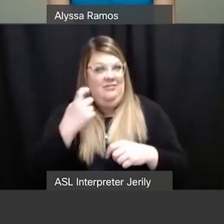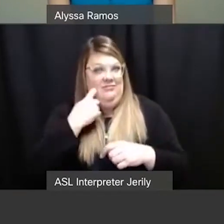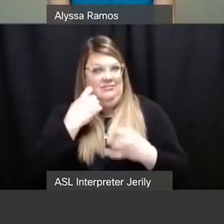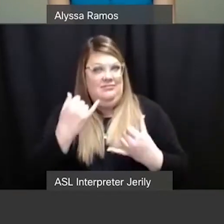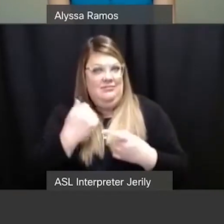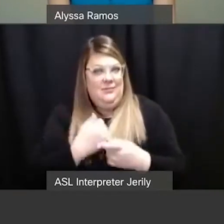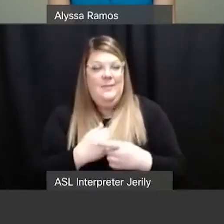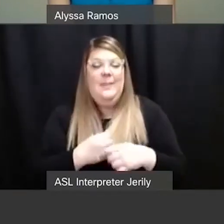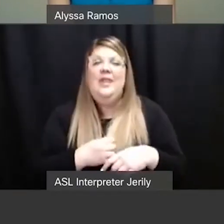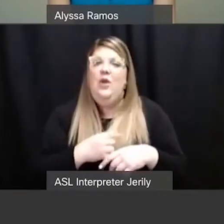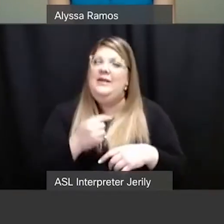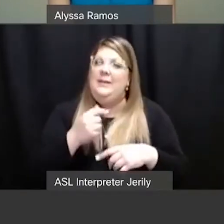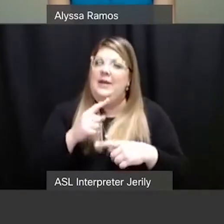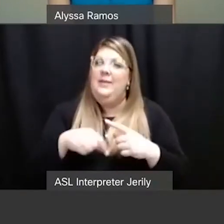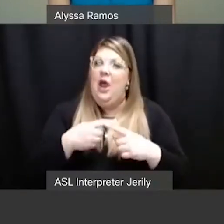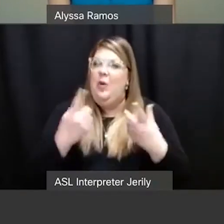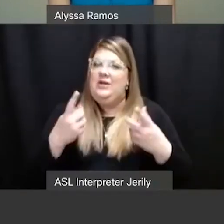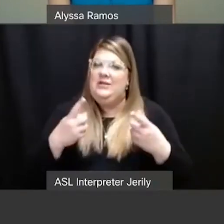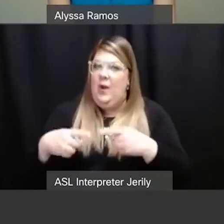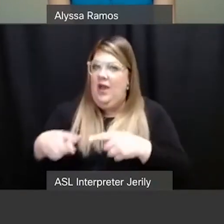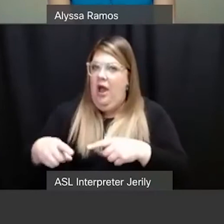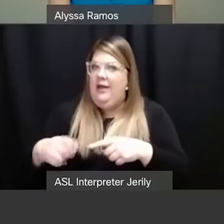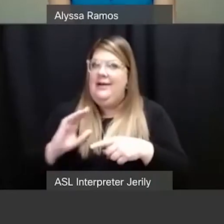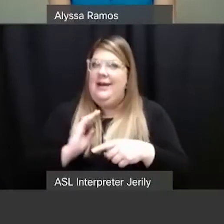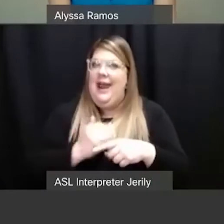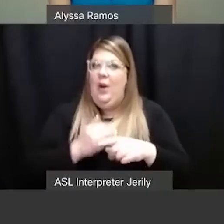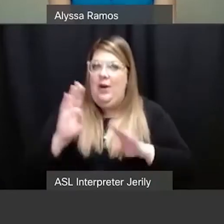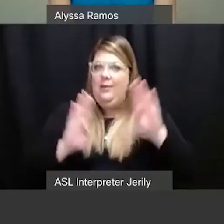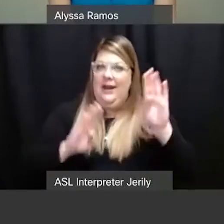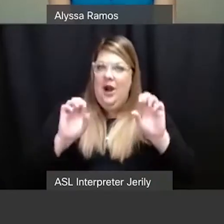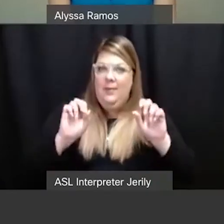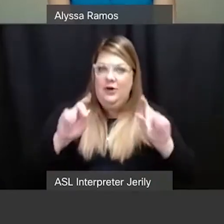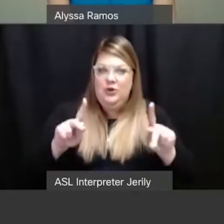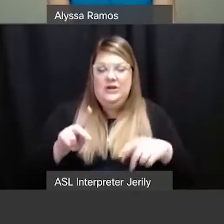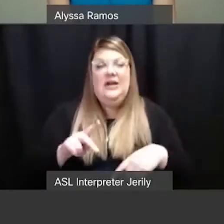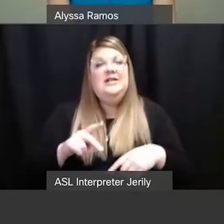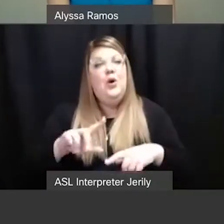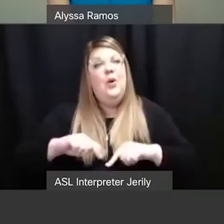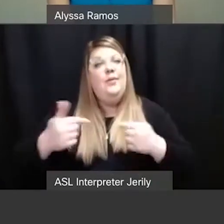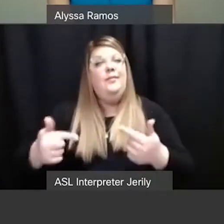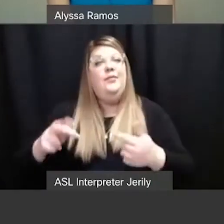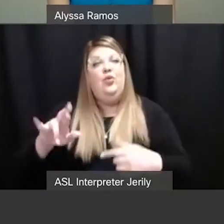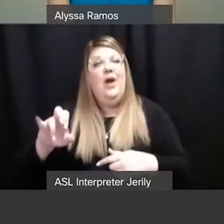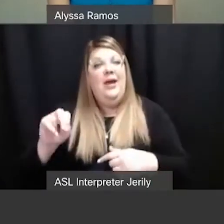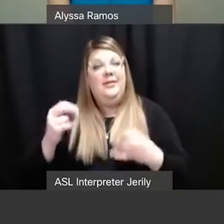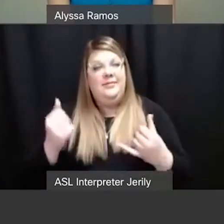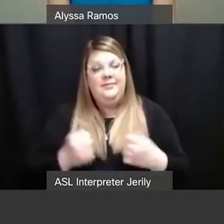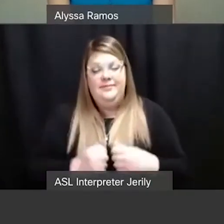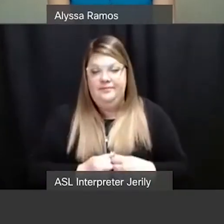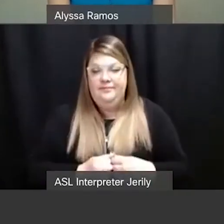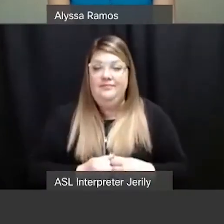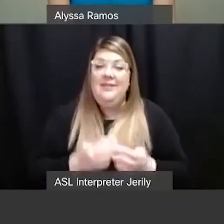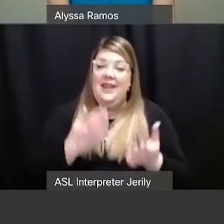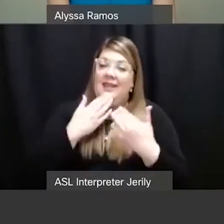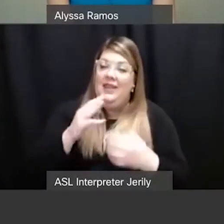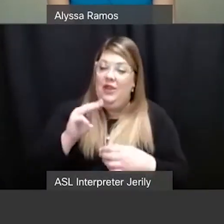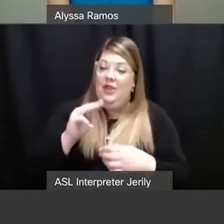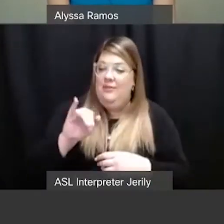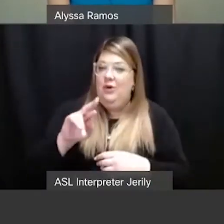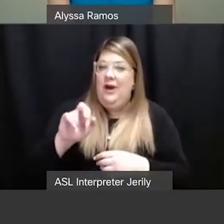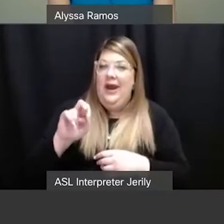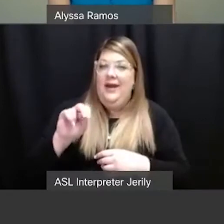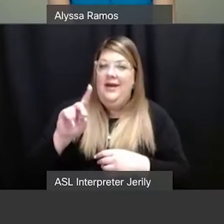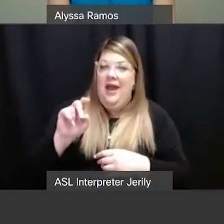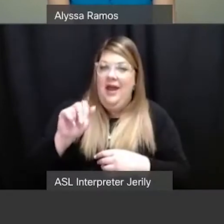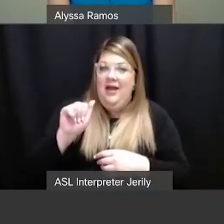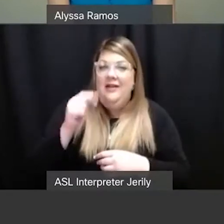what we have going on in our bid opportunities. So I'll turn it back over to Ryan. All right. Thank you, Miranda, for sharing that information